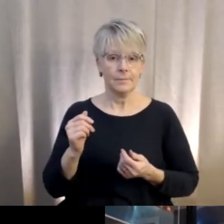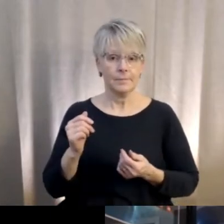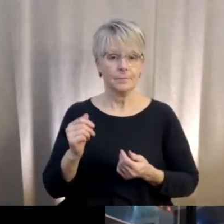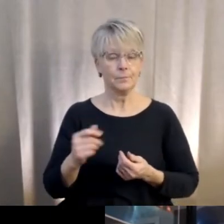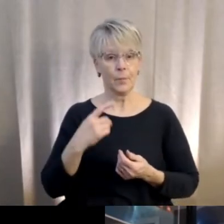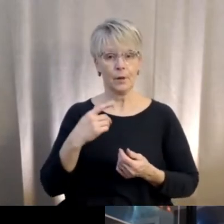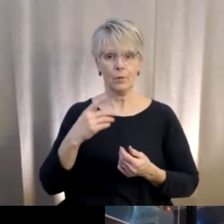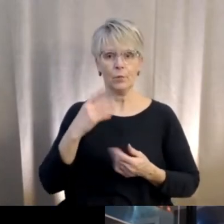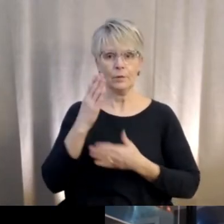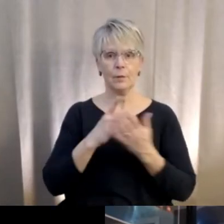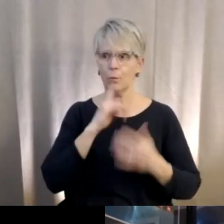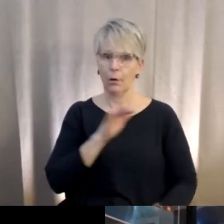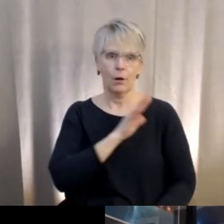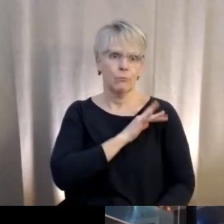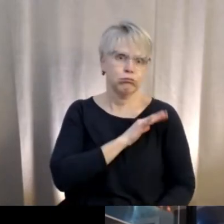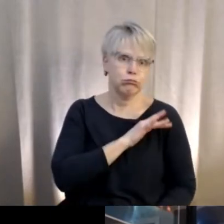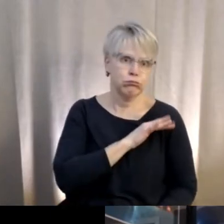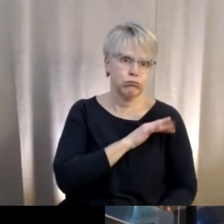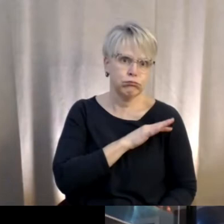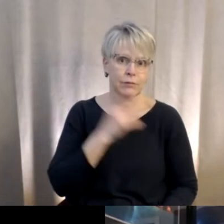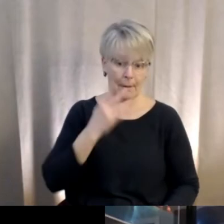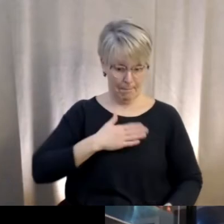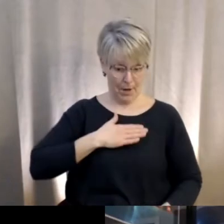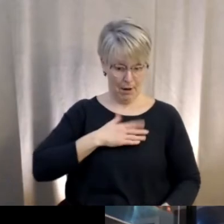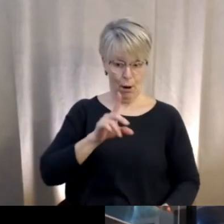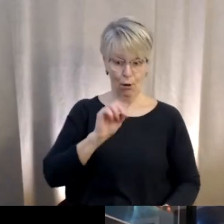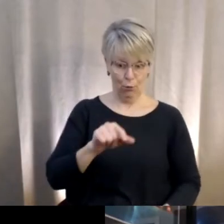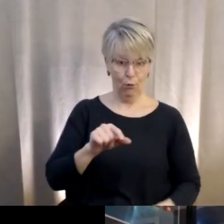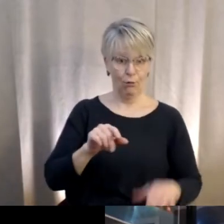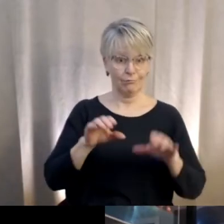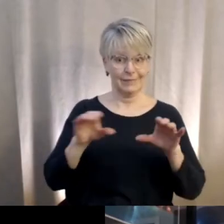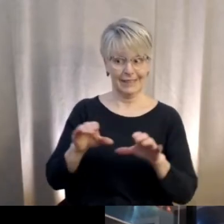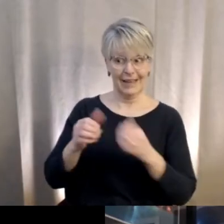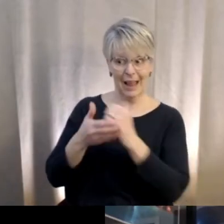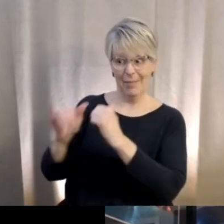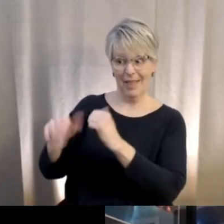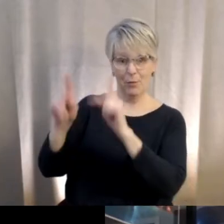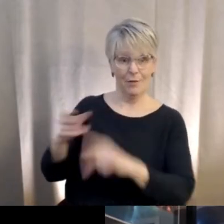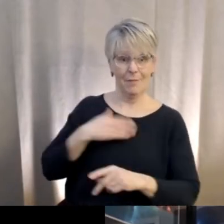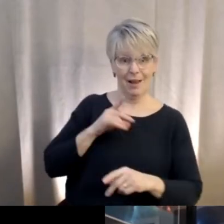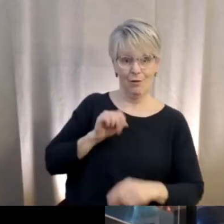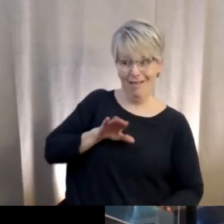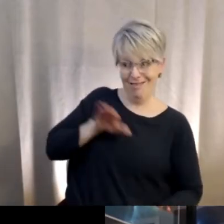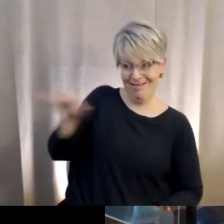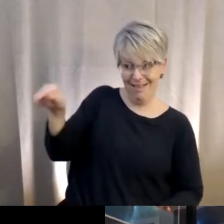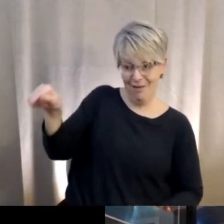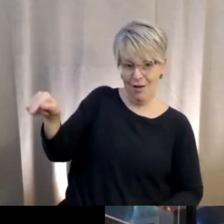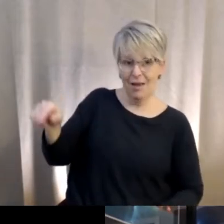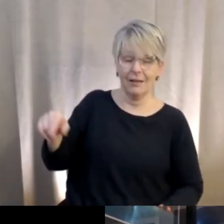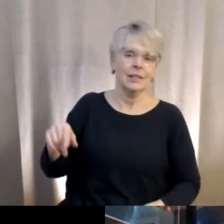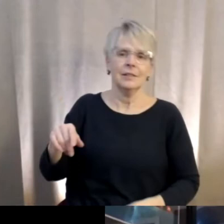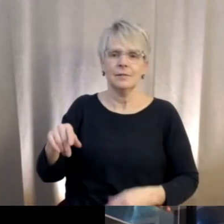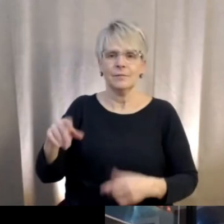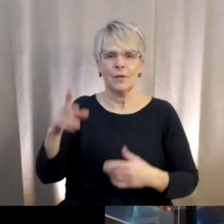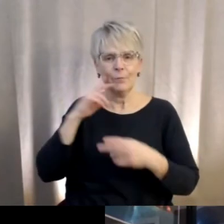there's already been some amazing things that my dog has done for this individual. Just on